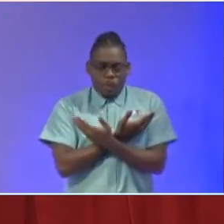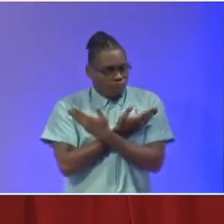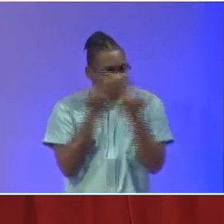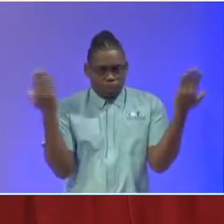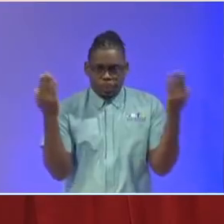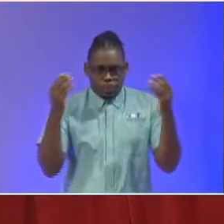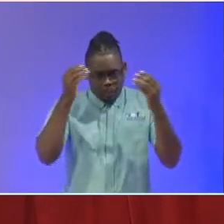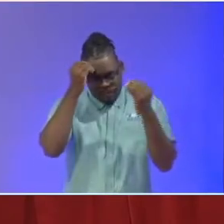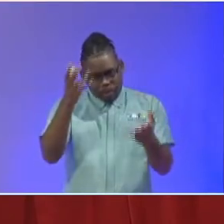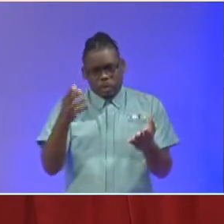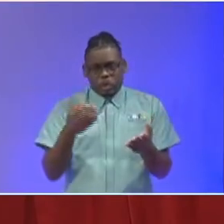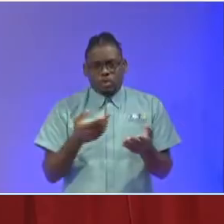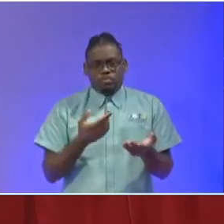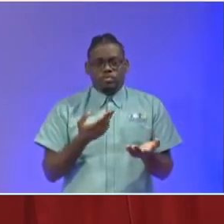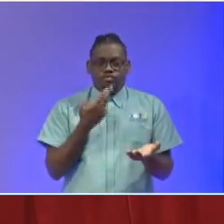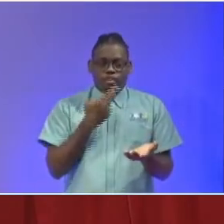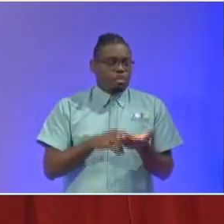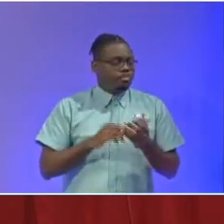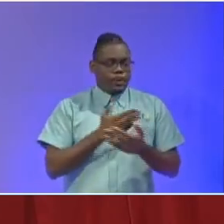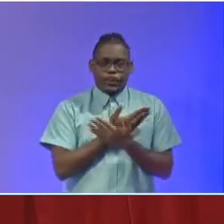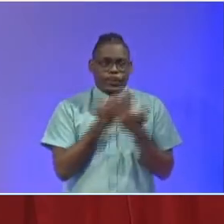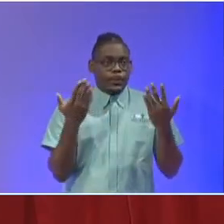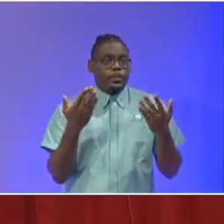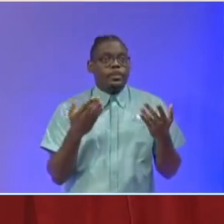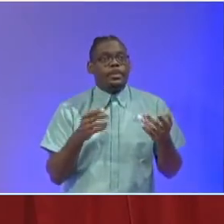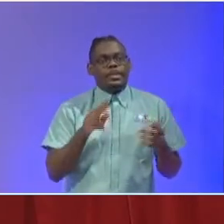your follow-up question.